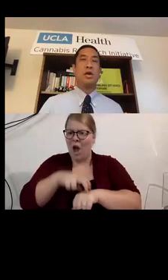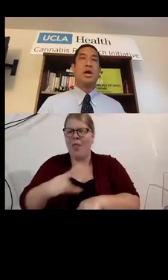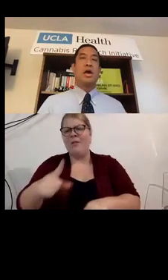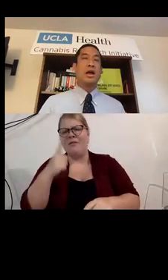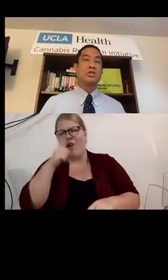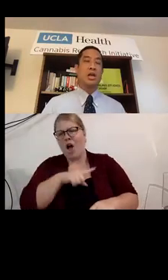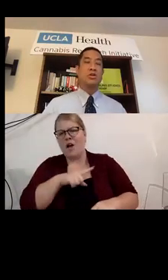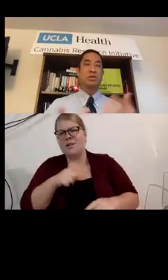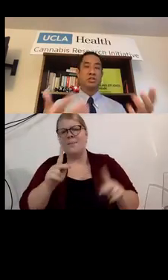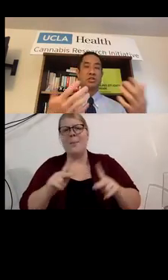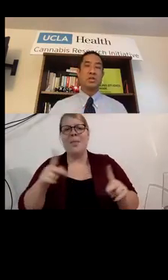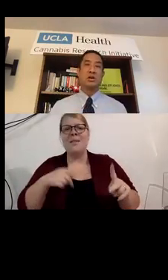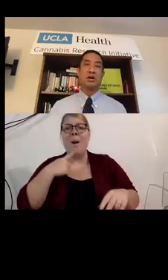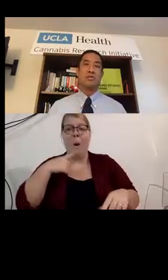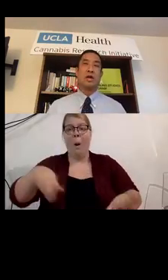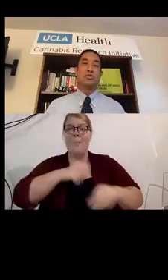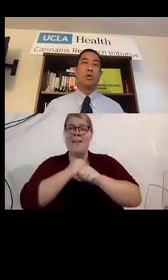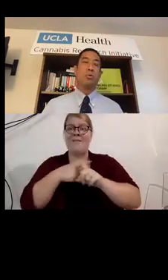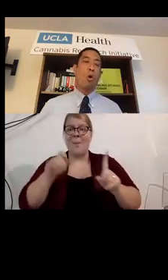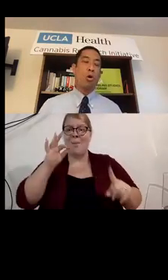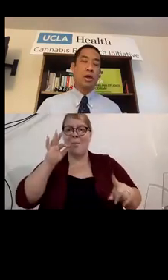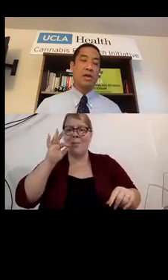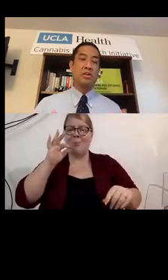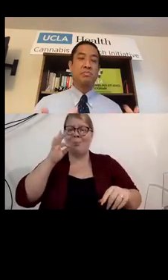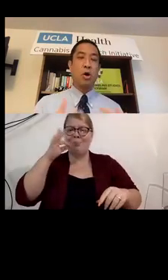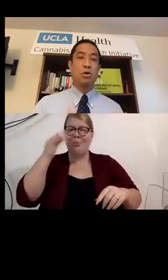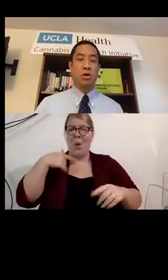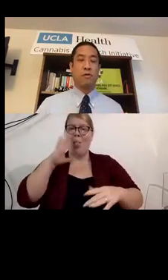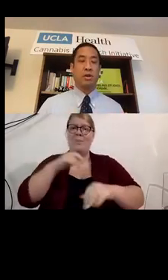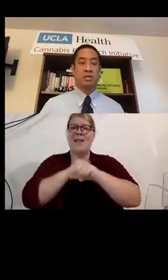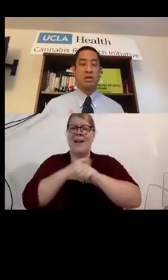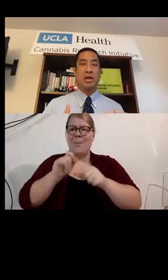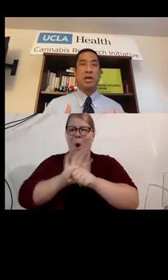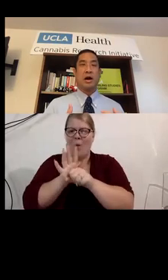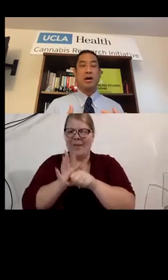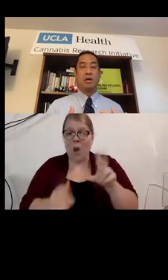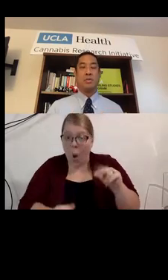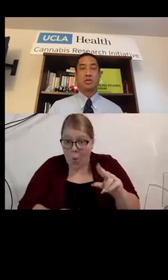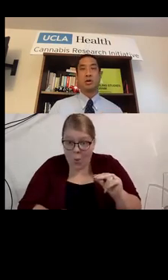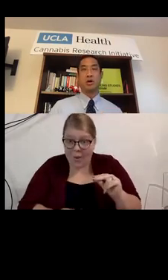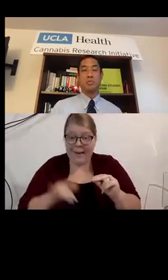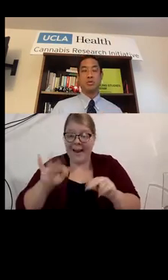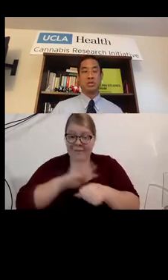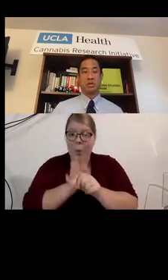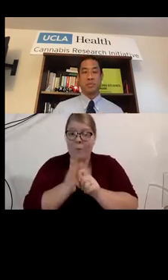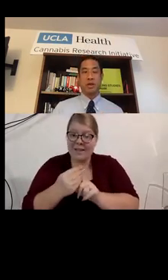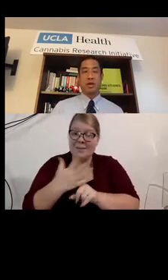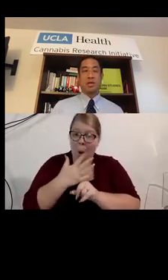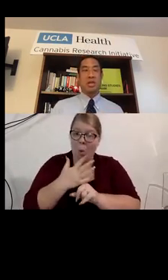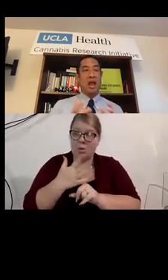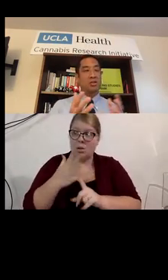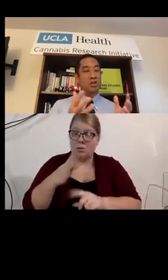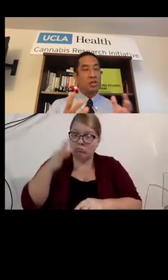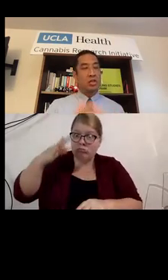COVID. It actually increases your risk of doing poorly if exposed to COVID because it limits your immune system.